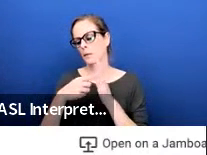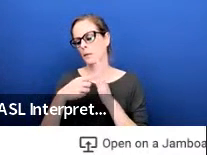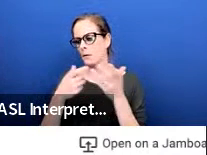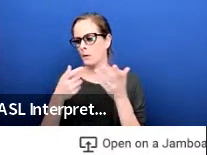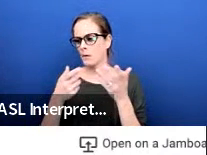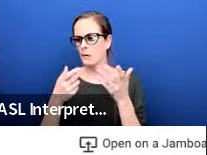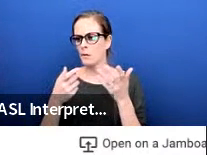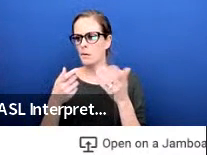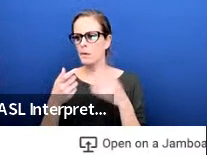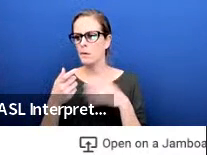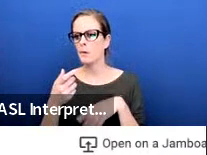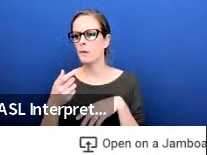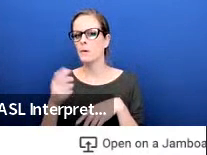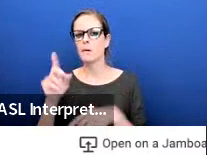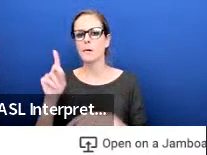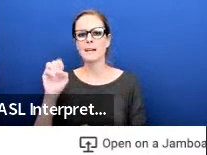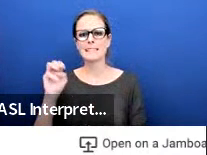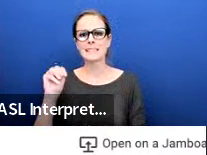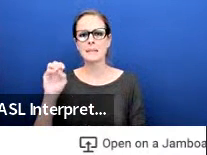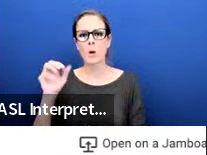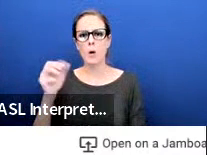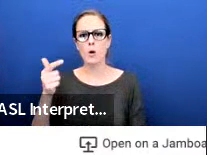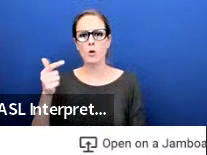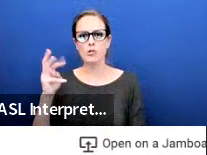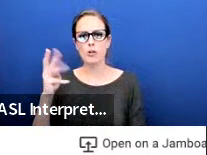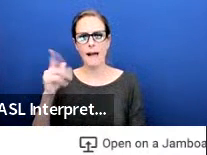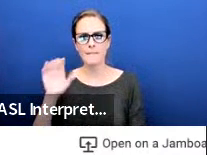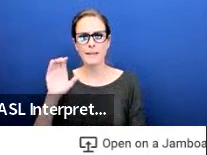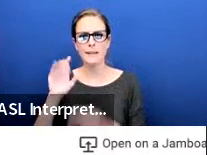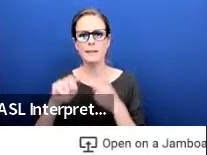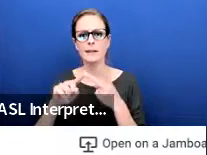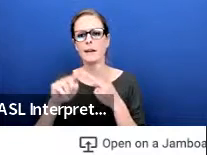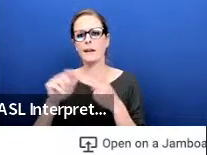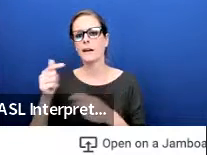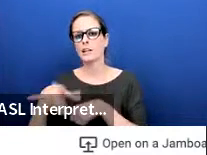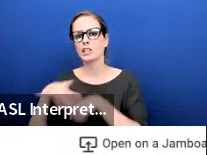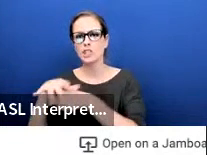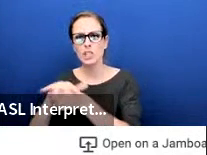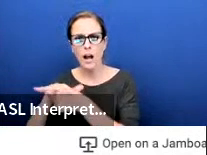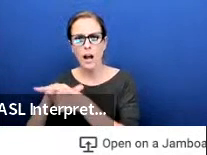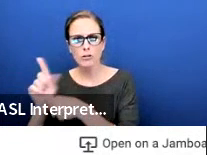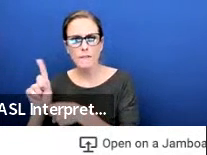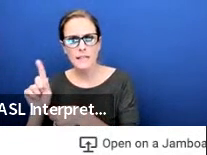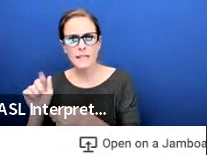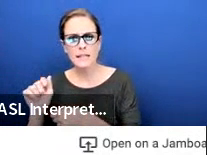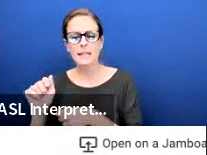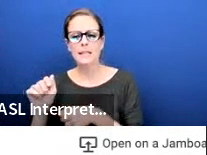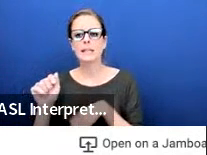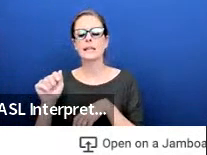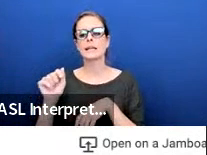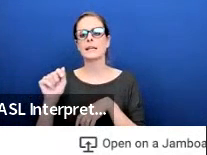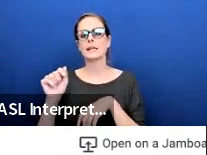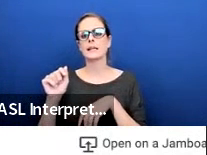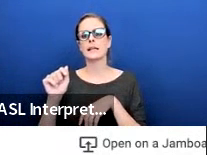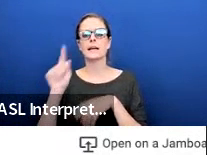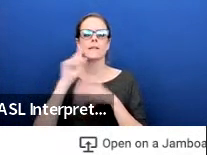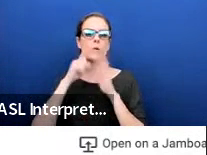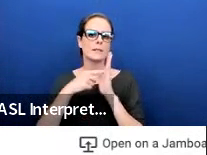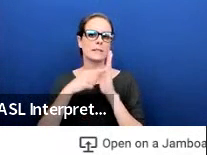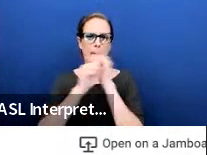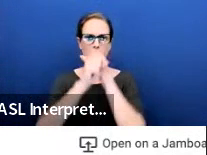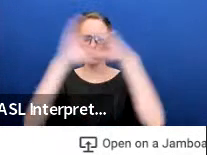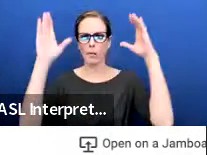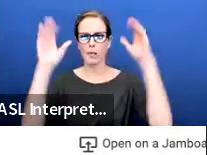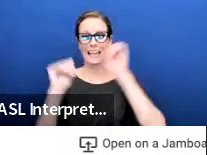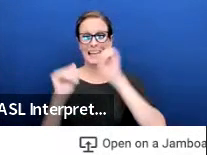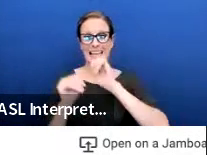some demographics or geography, right? Resources. So I'm thinking about like our east